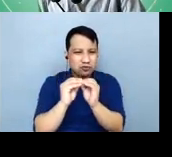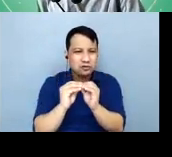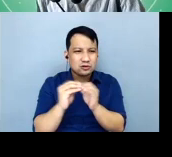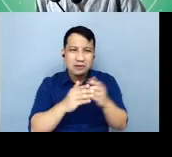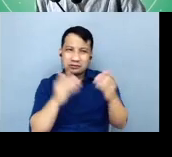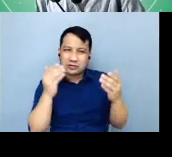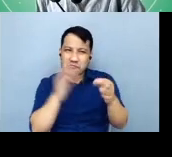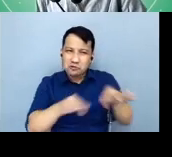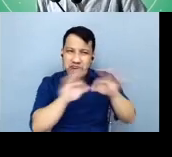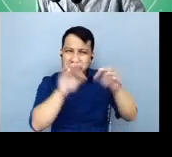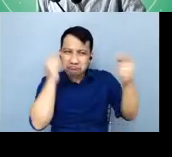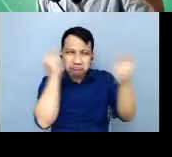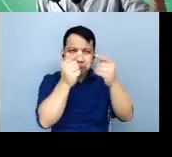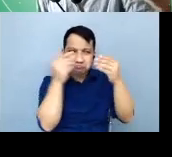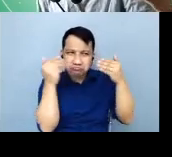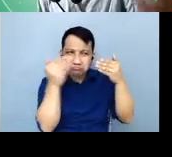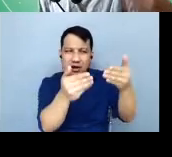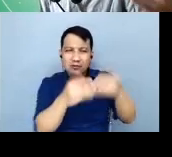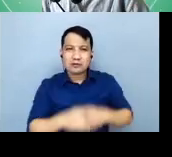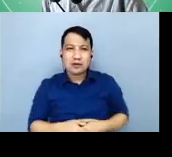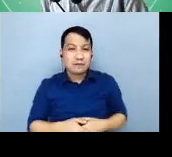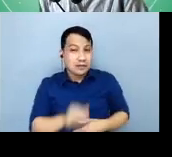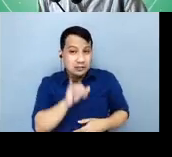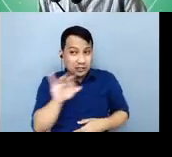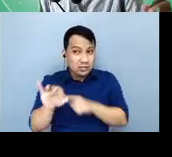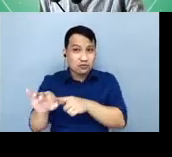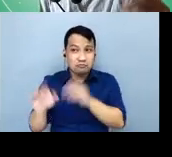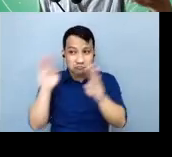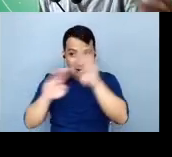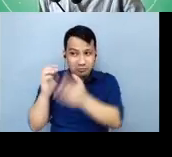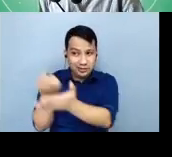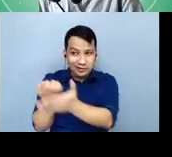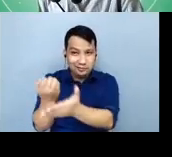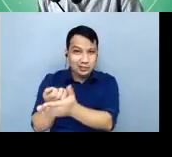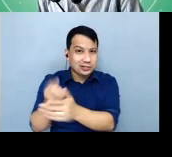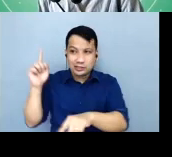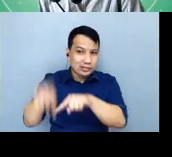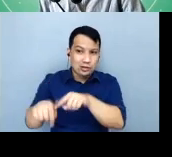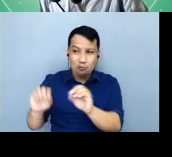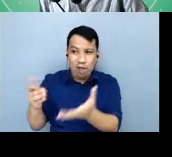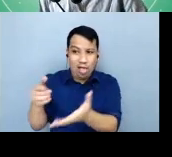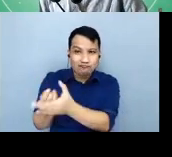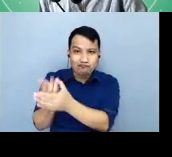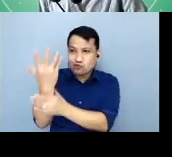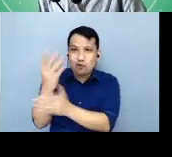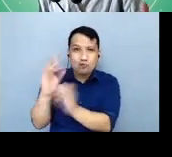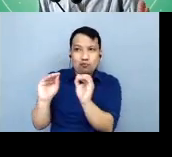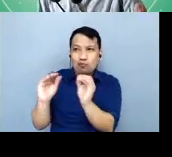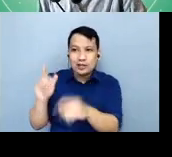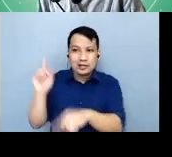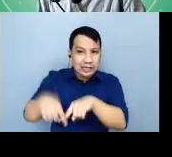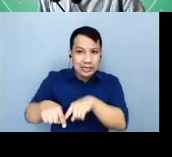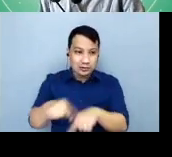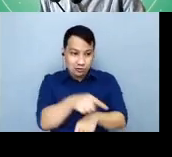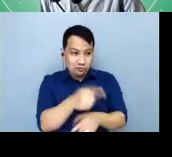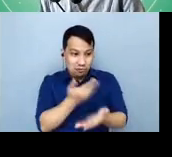what. Because the reality is that if we can't address that economic aspect where there is no growth or profit, if no one can afford these